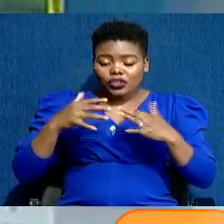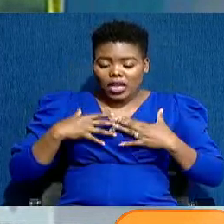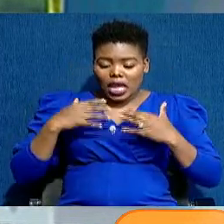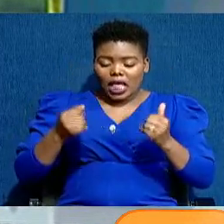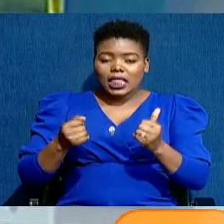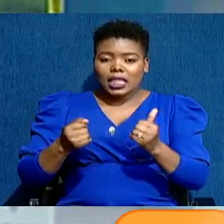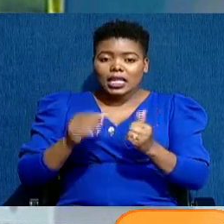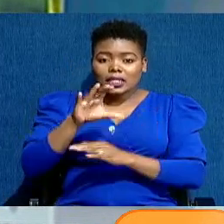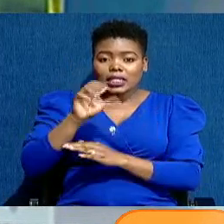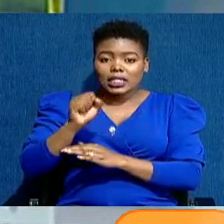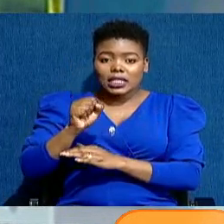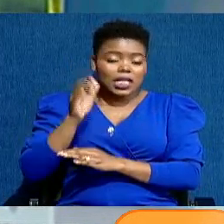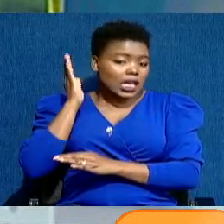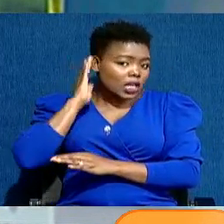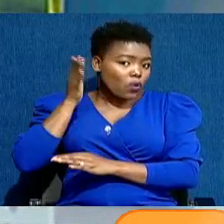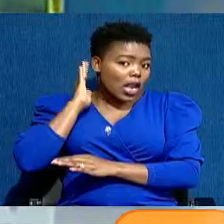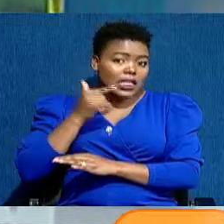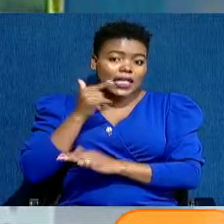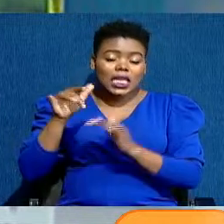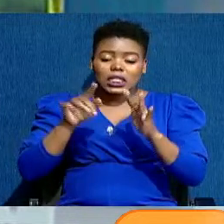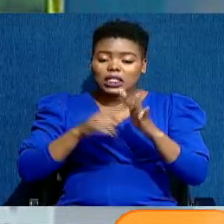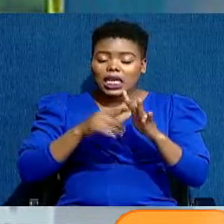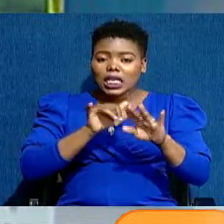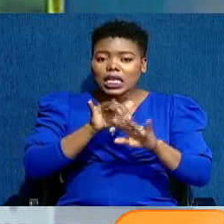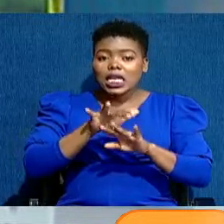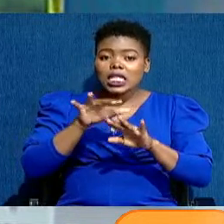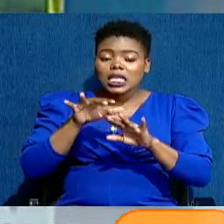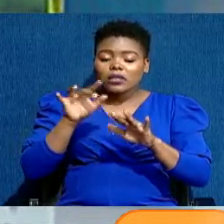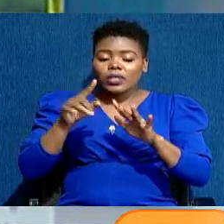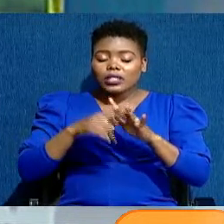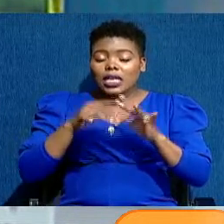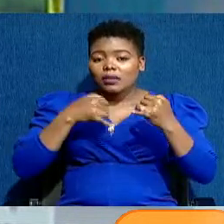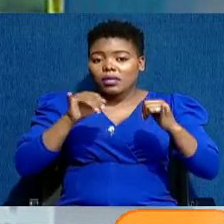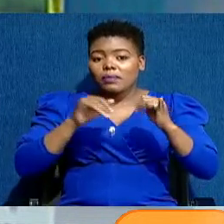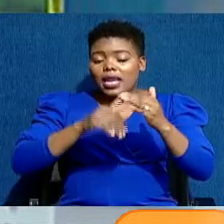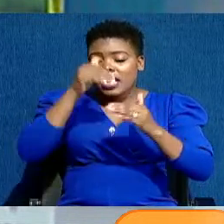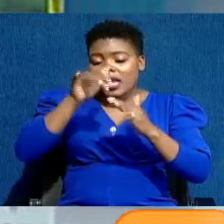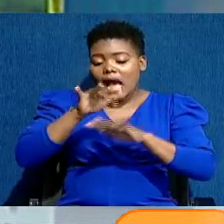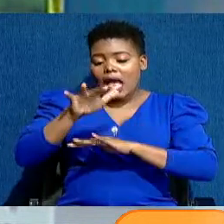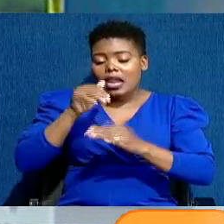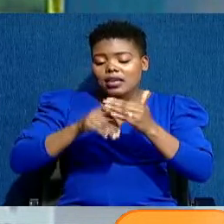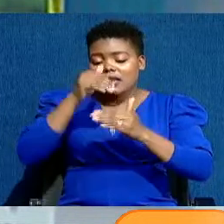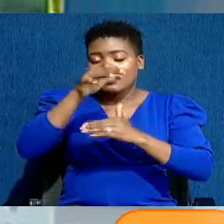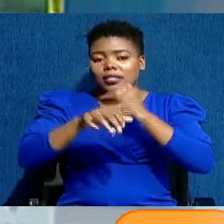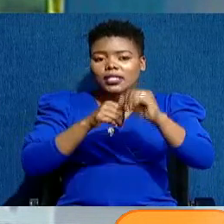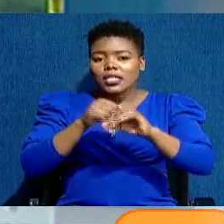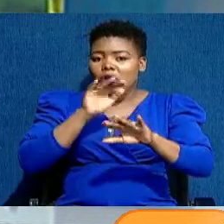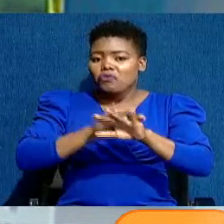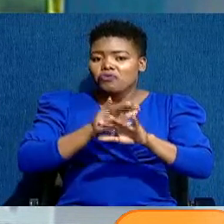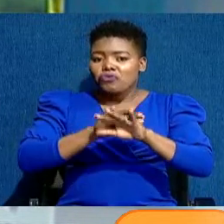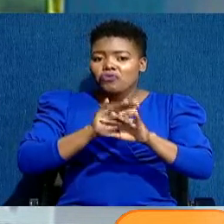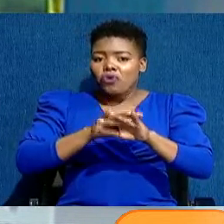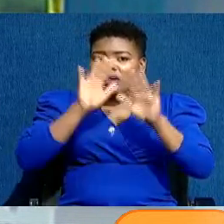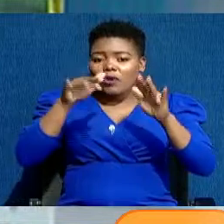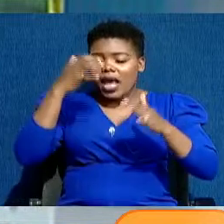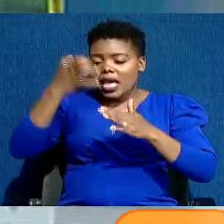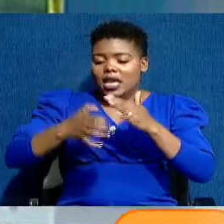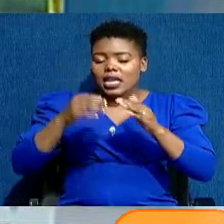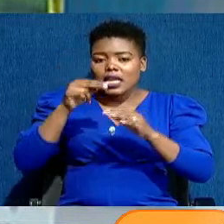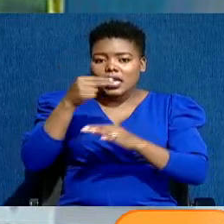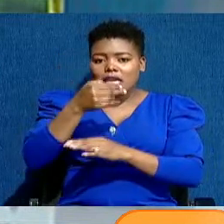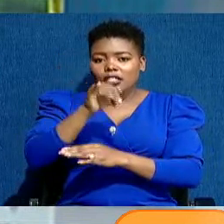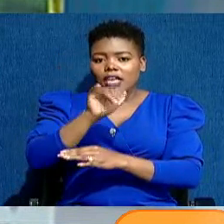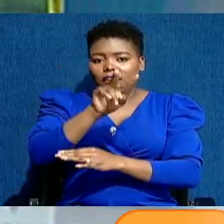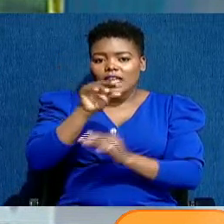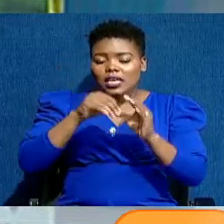Duale says the rollout will begin early next year, calling it a significant step towards ending HIV in the country.